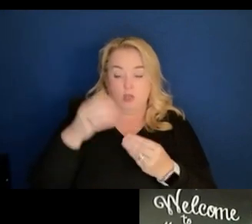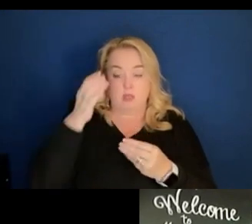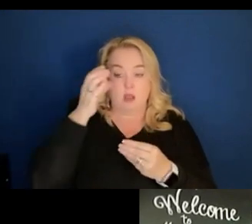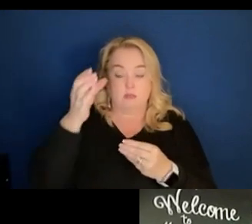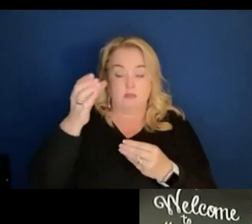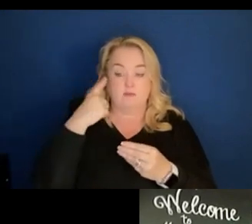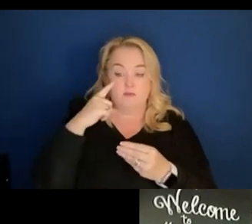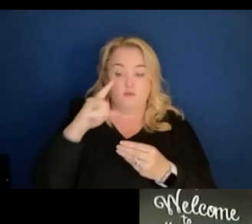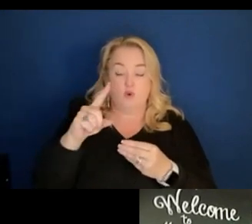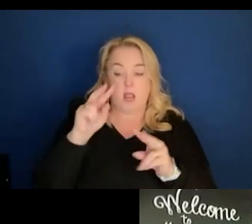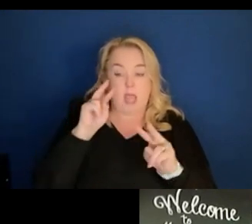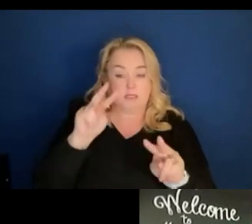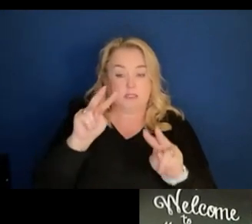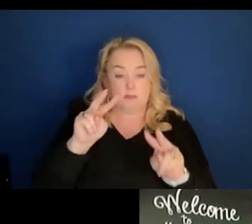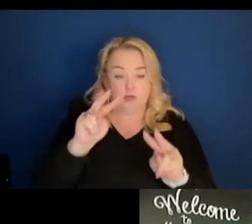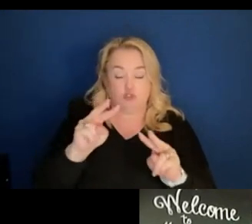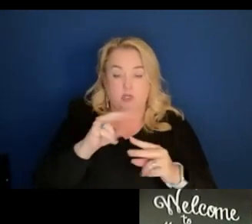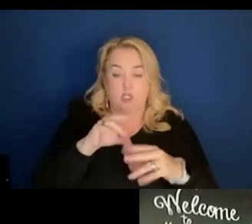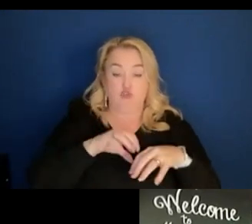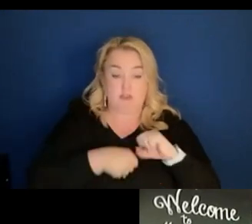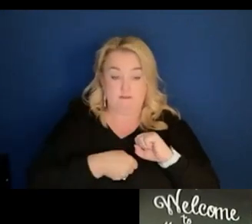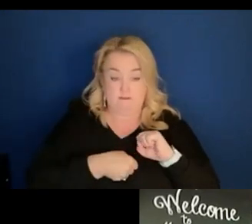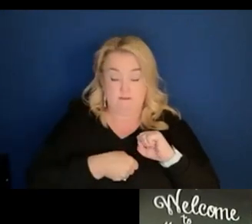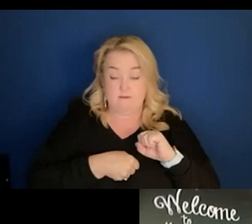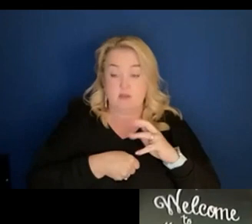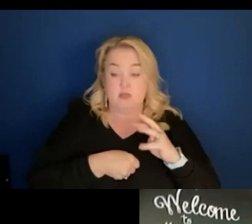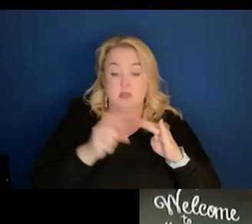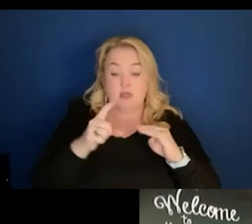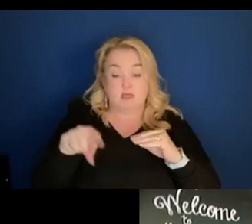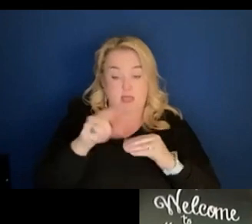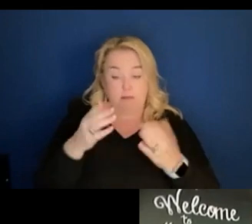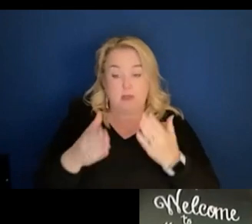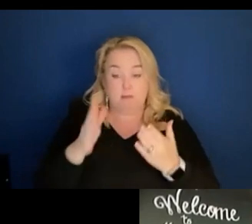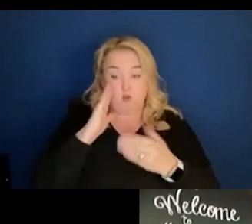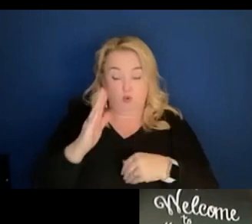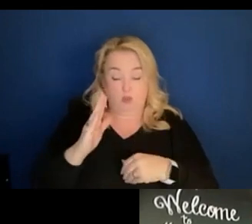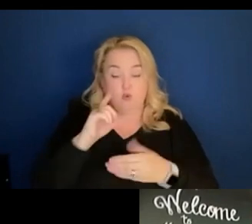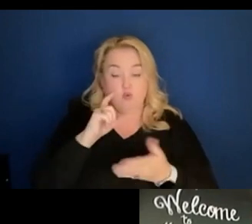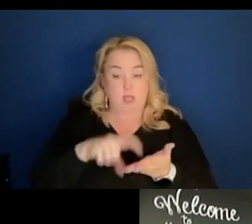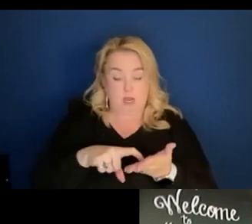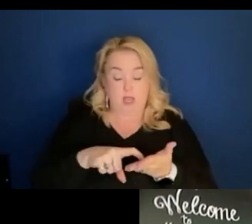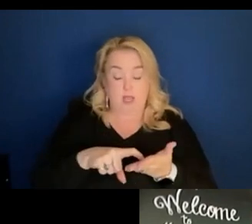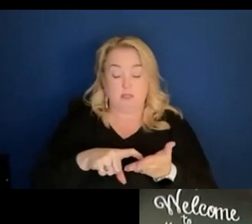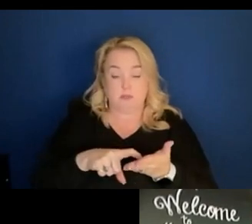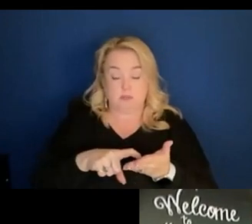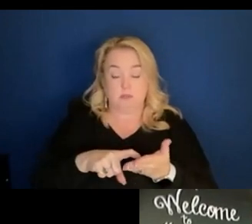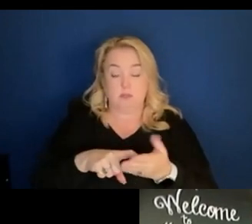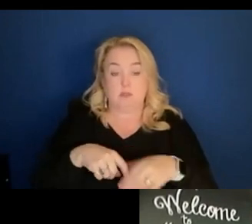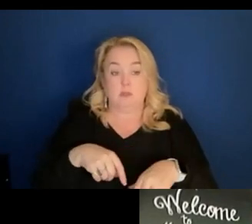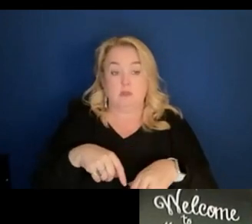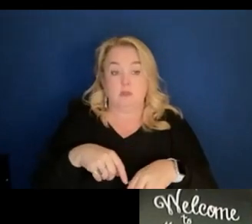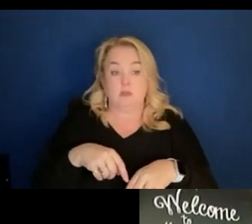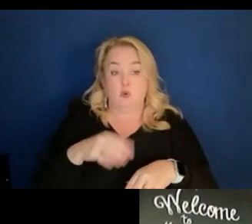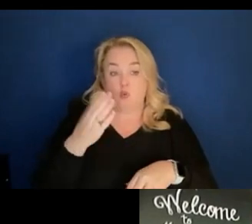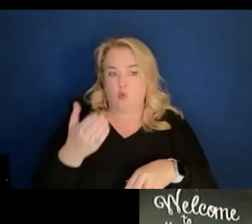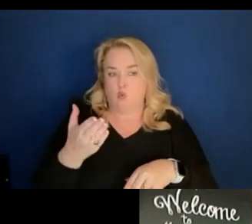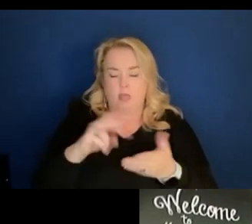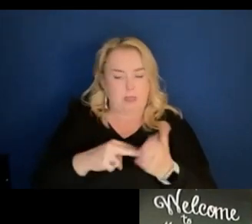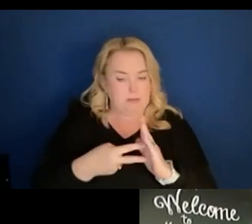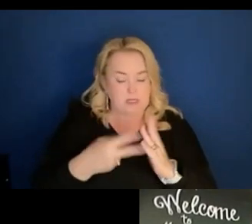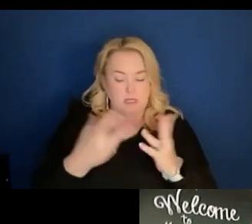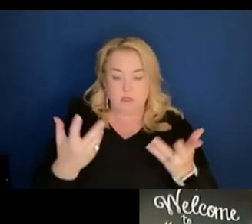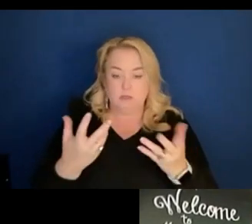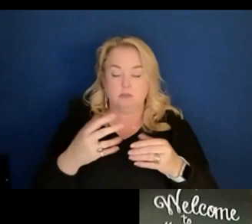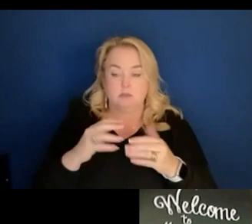of anticipatory grieving, which is something that they may encounter in the caregivers that they're supporting, what it is